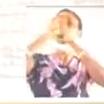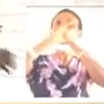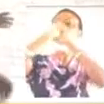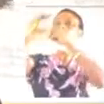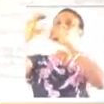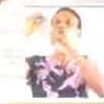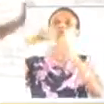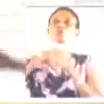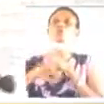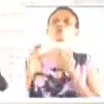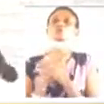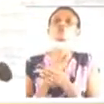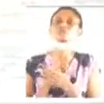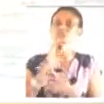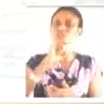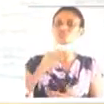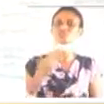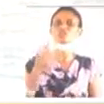bring in anti-drug.